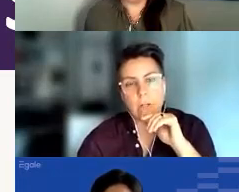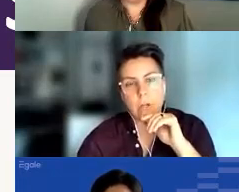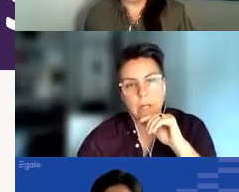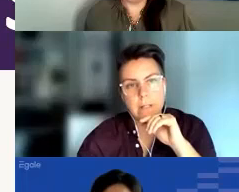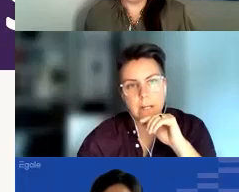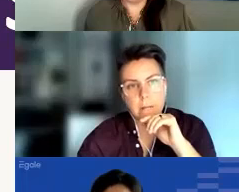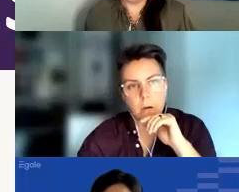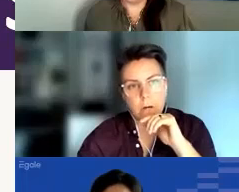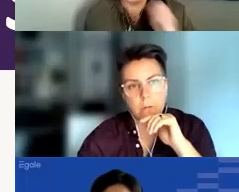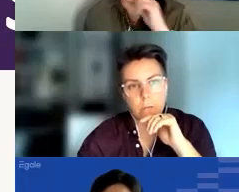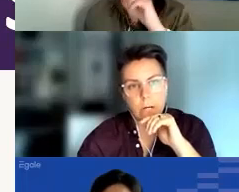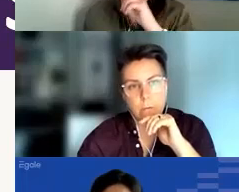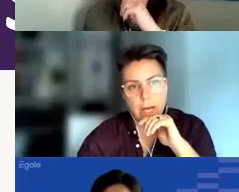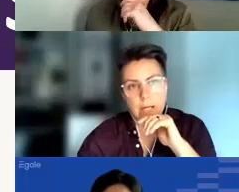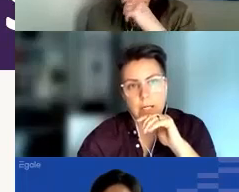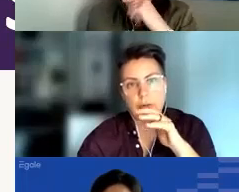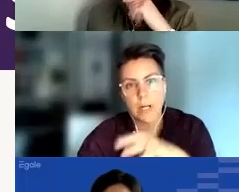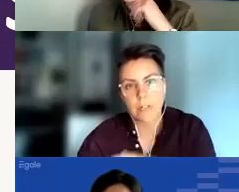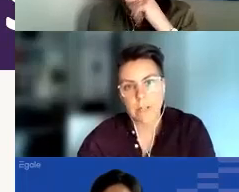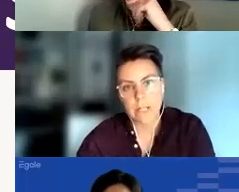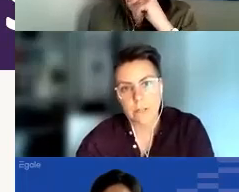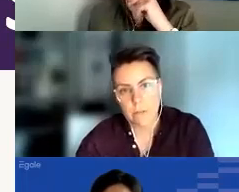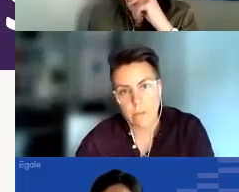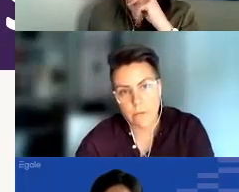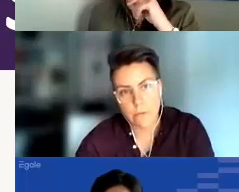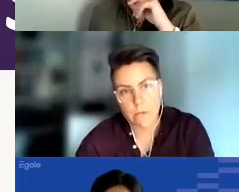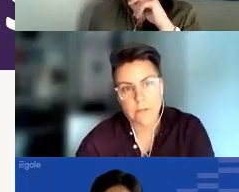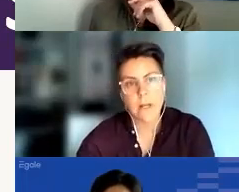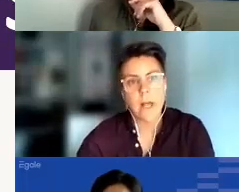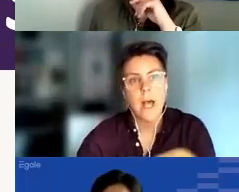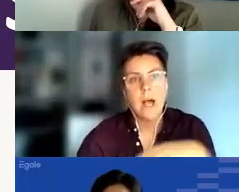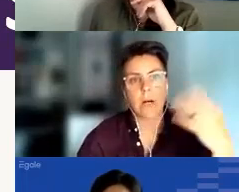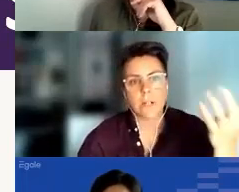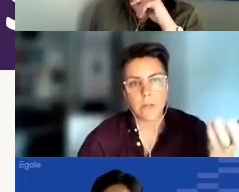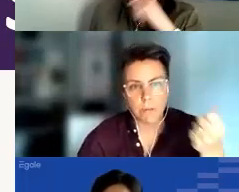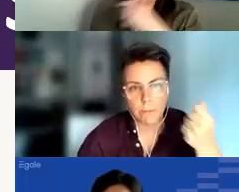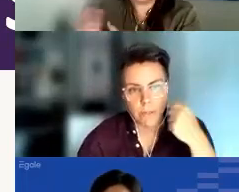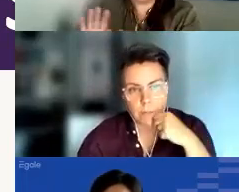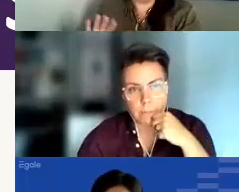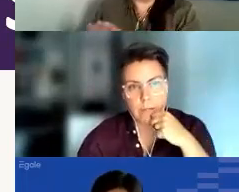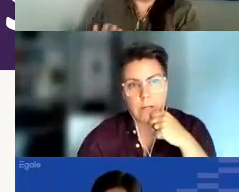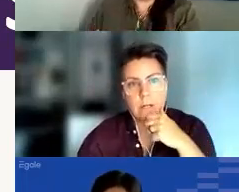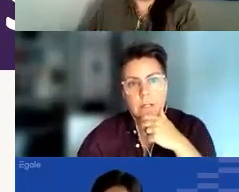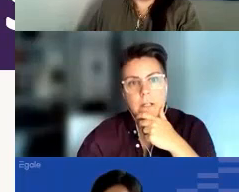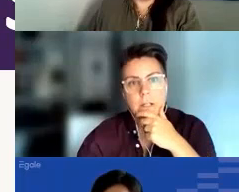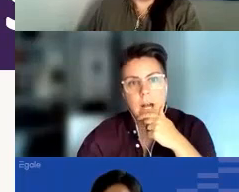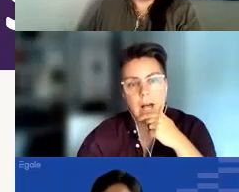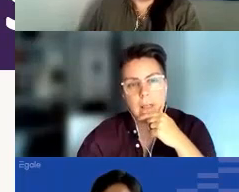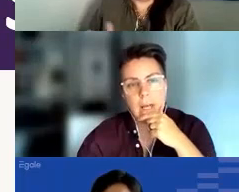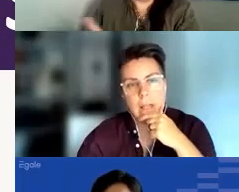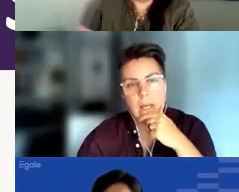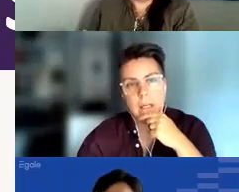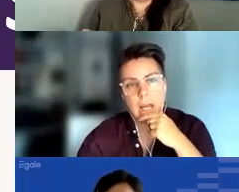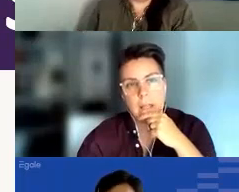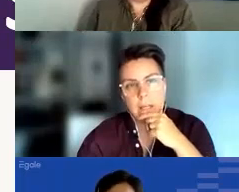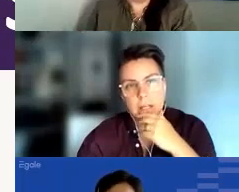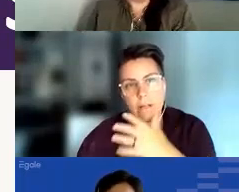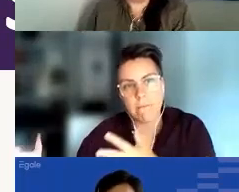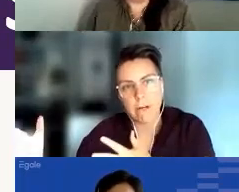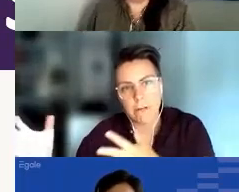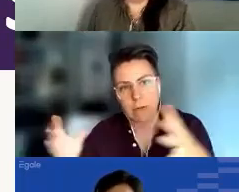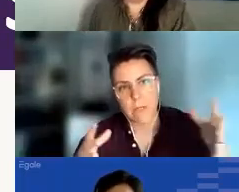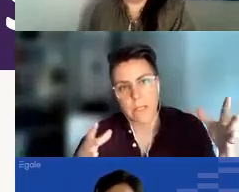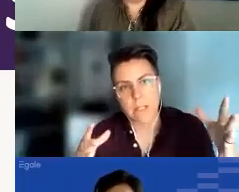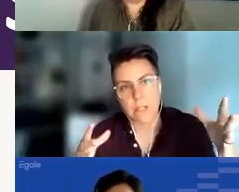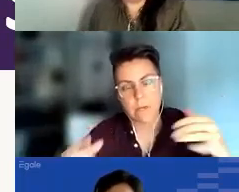progressive ongoing consent model where we had an introductory interview with folks, got to know them a little bit better, and